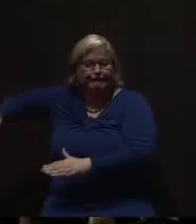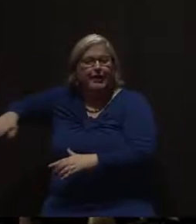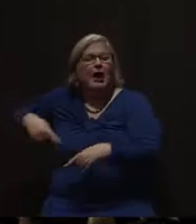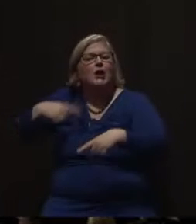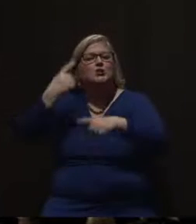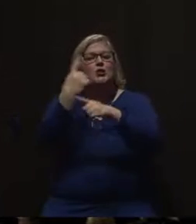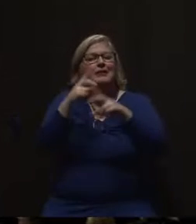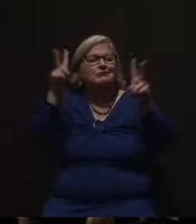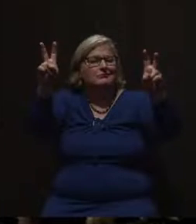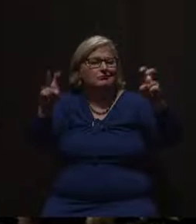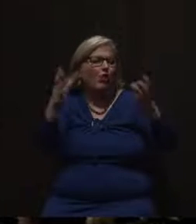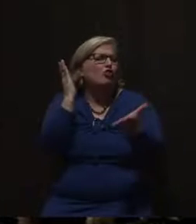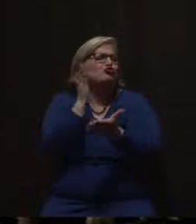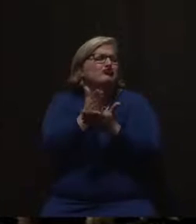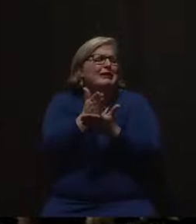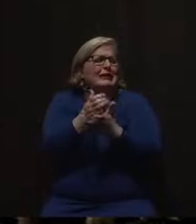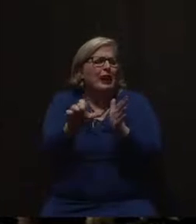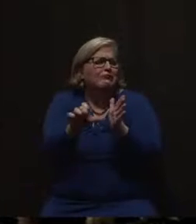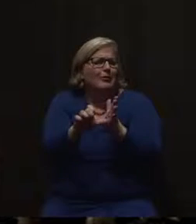little bit more loving.